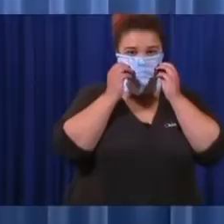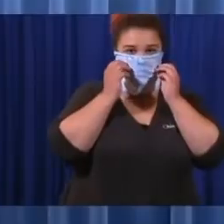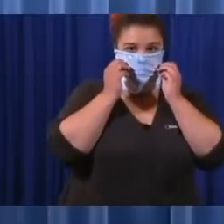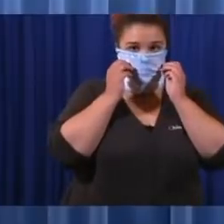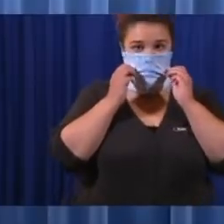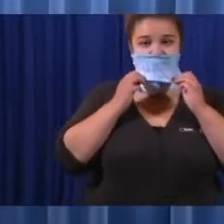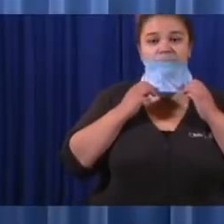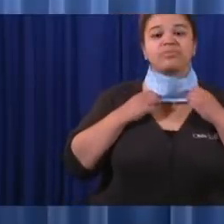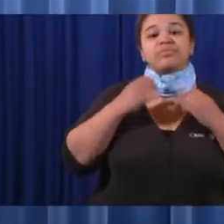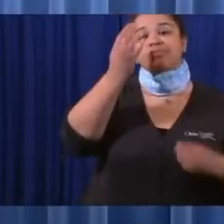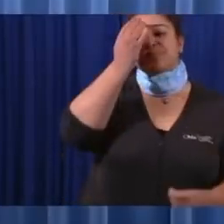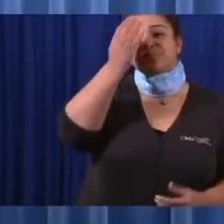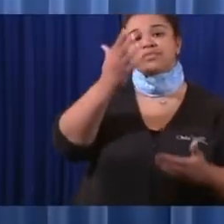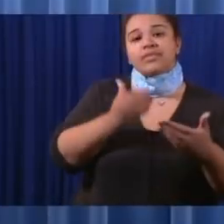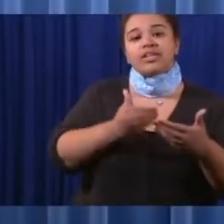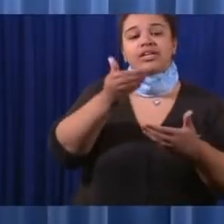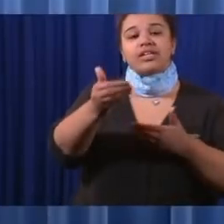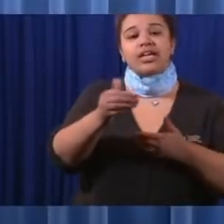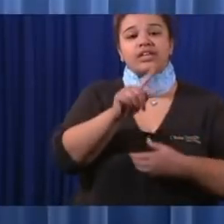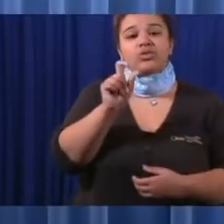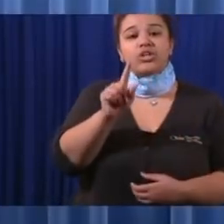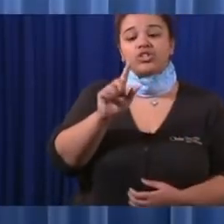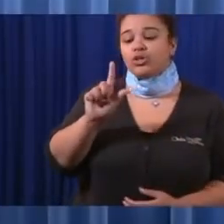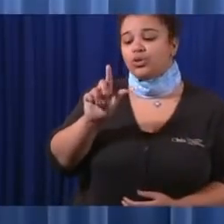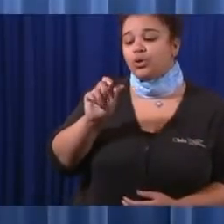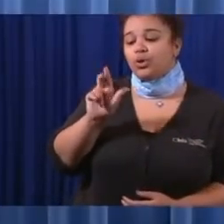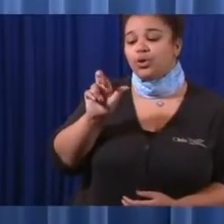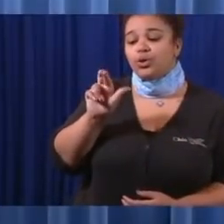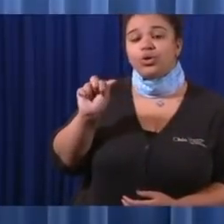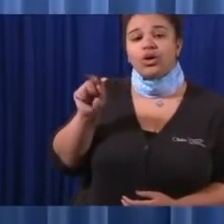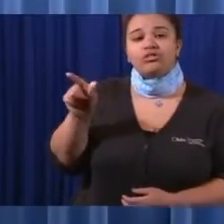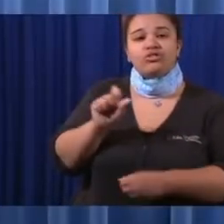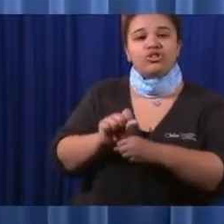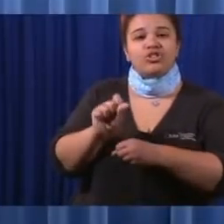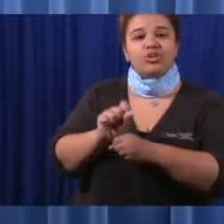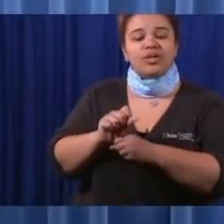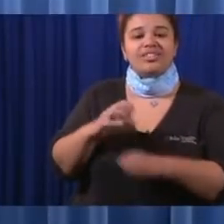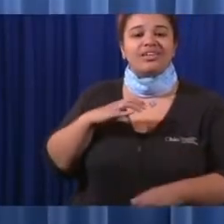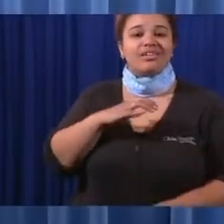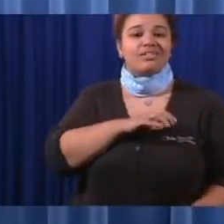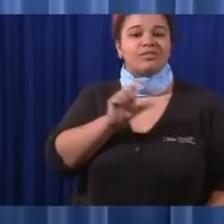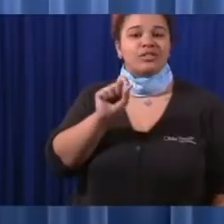Our next question is from Laura Hancock at cleveland.com.